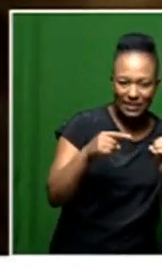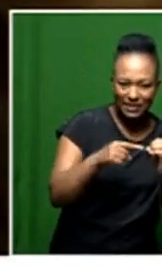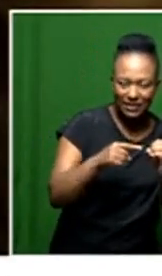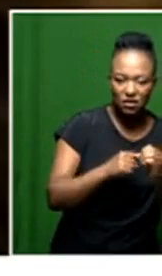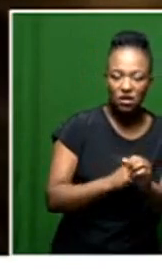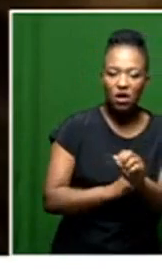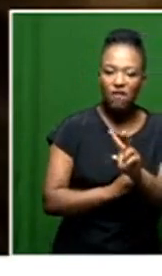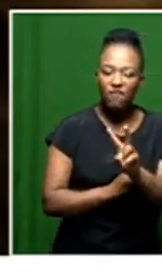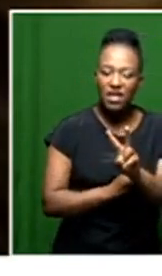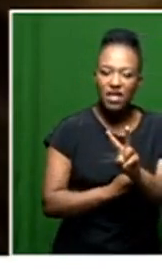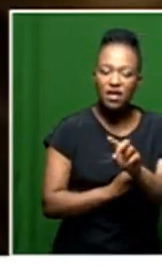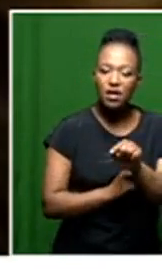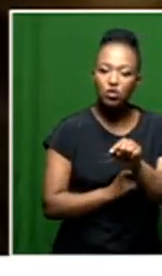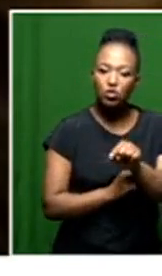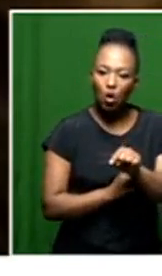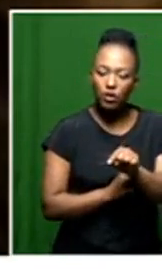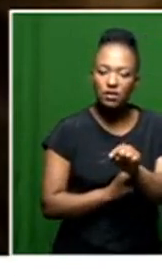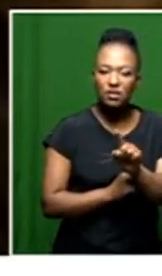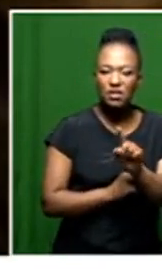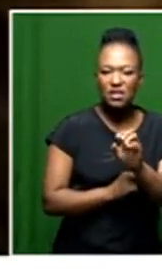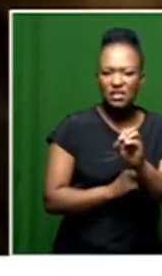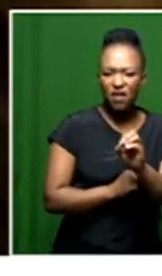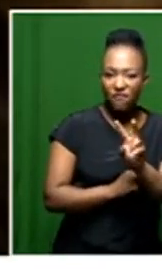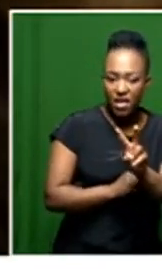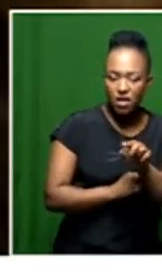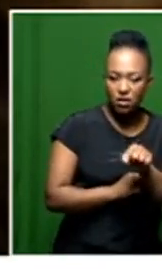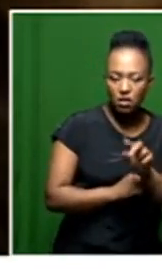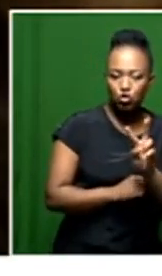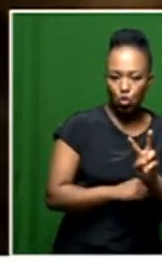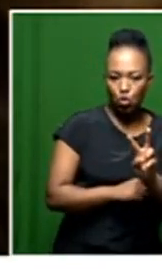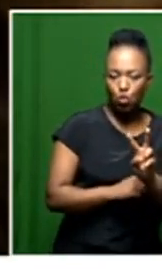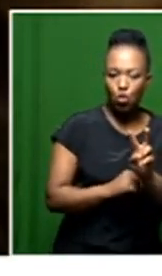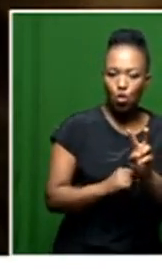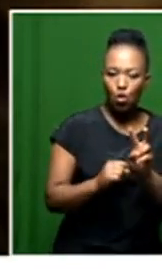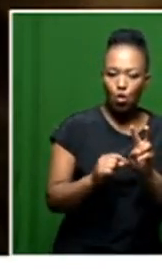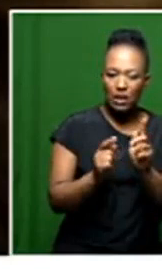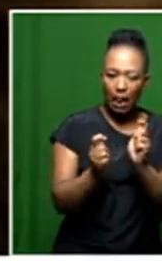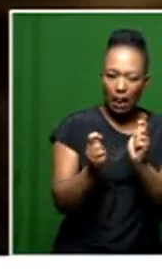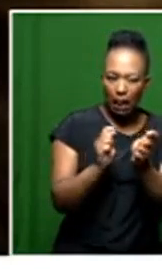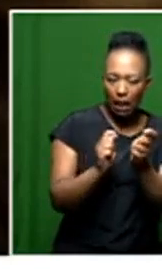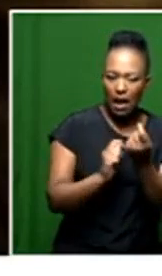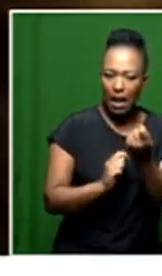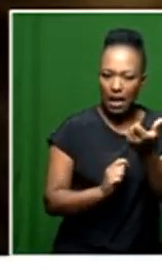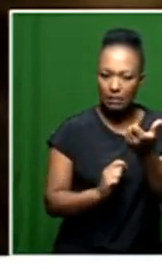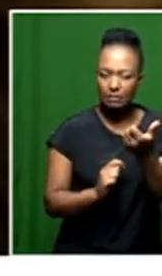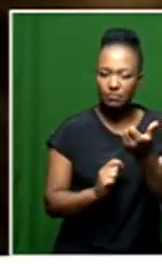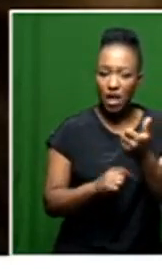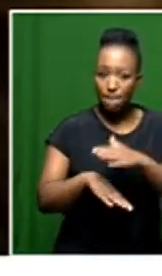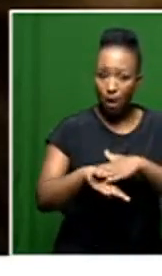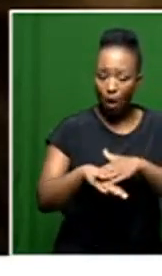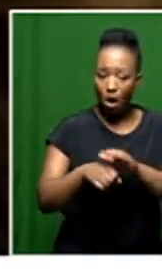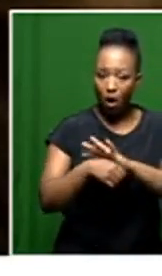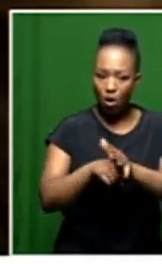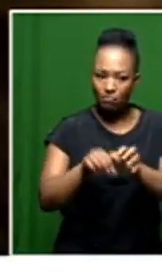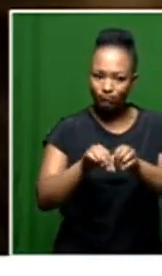as B.8.2, which has slightly changed its shape and color. It has become more transmissible.